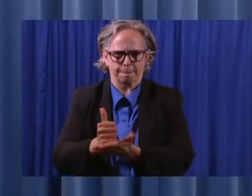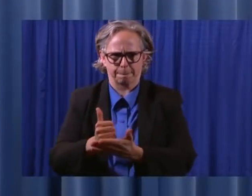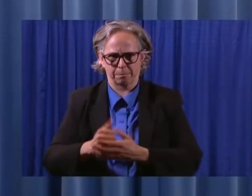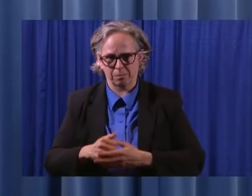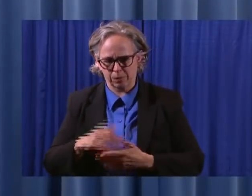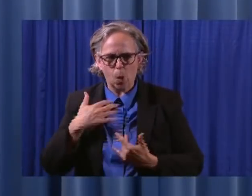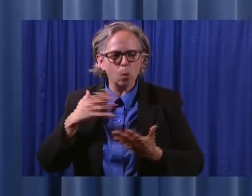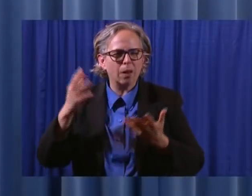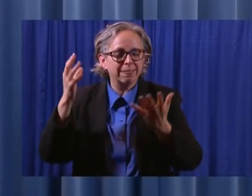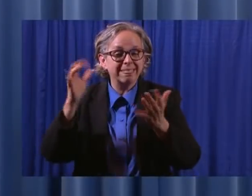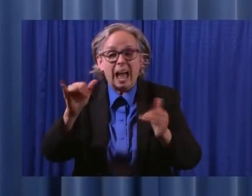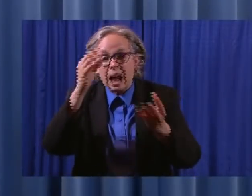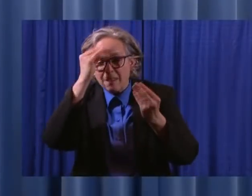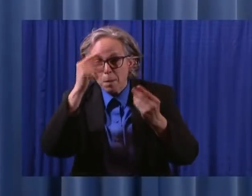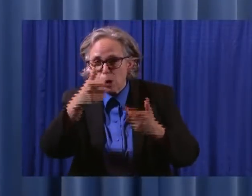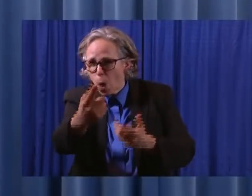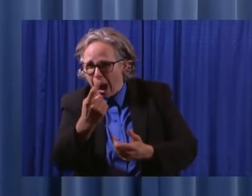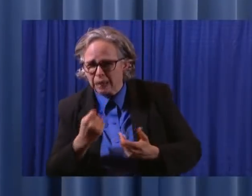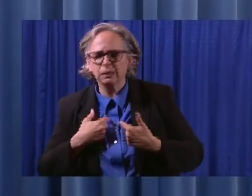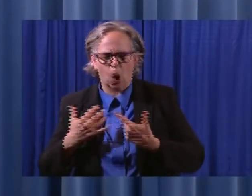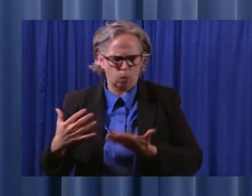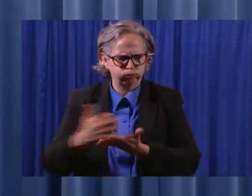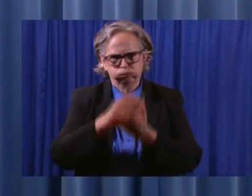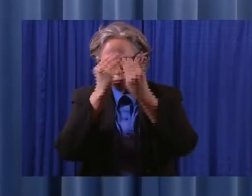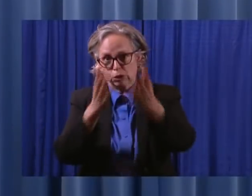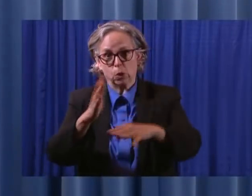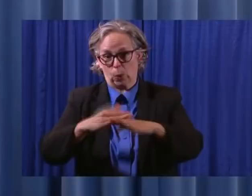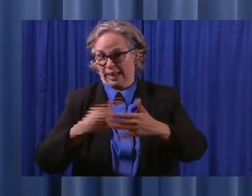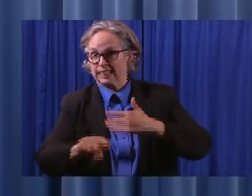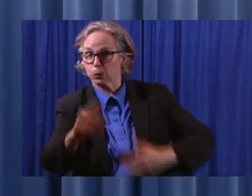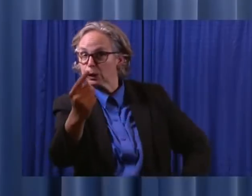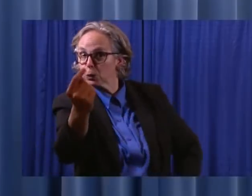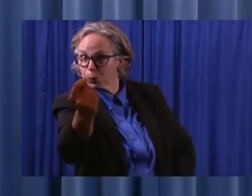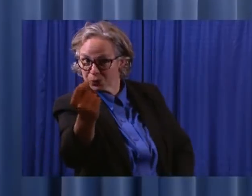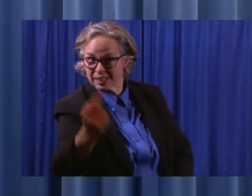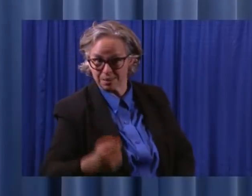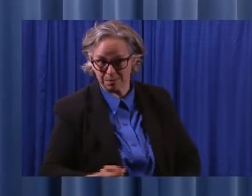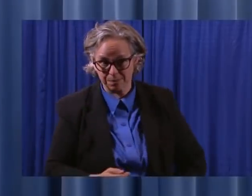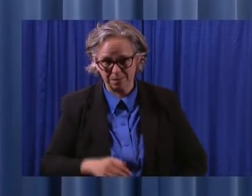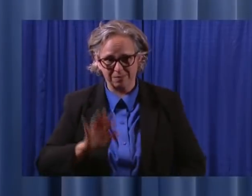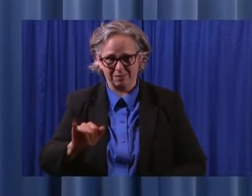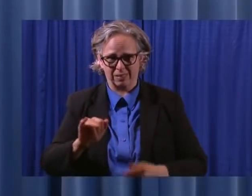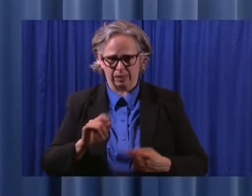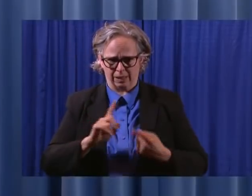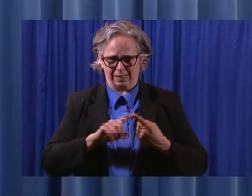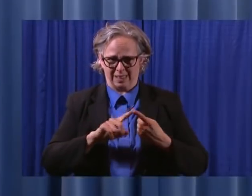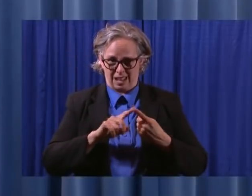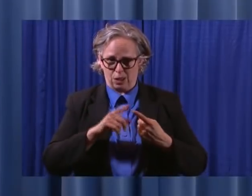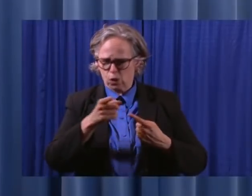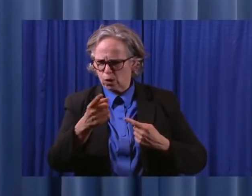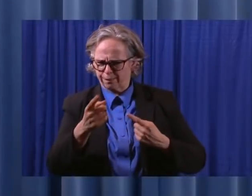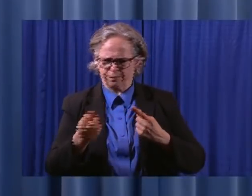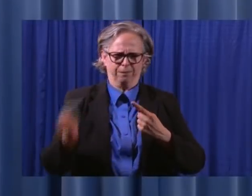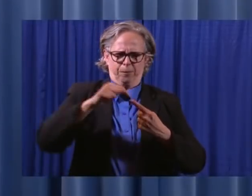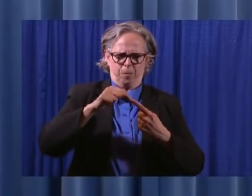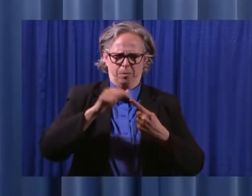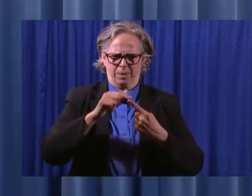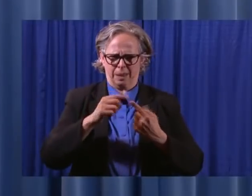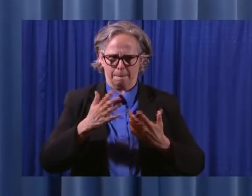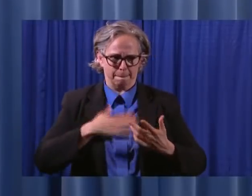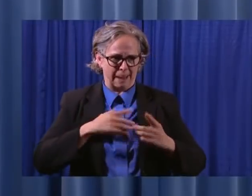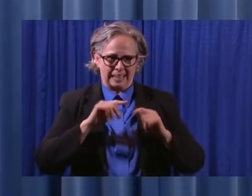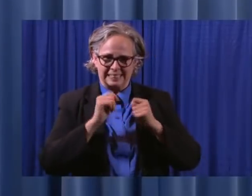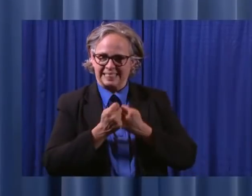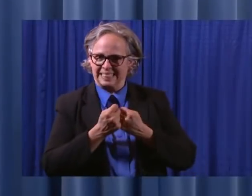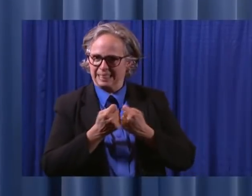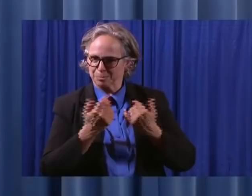important. I asked the first question you asked. I asked that question to my team this morning. Understand this data comes in. It comes in